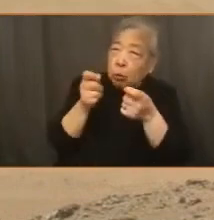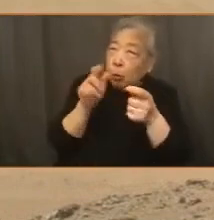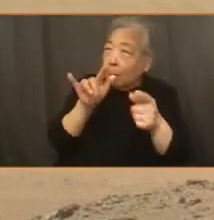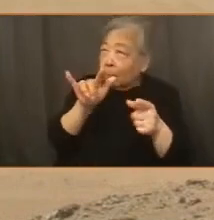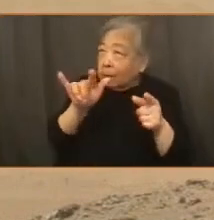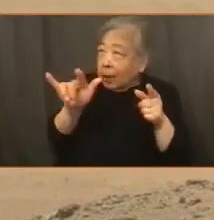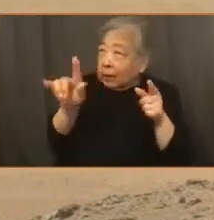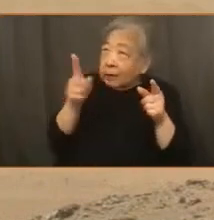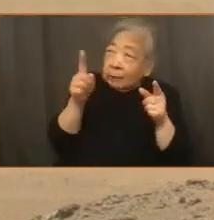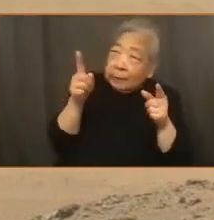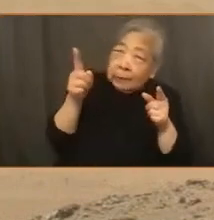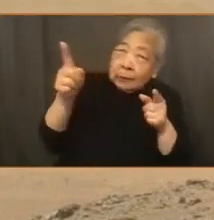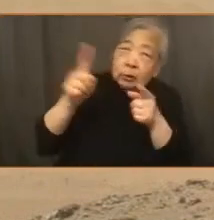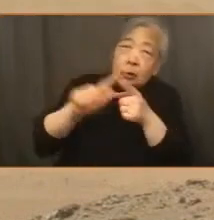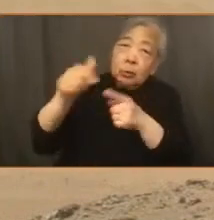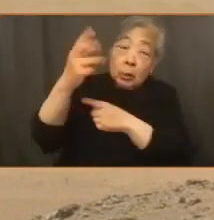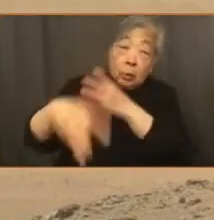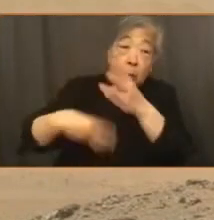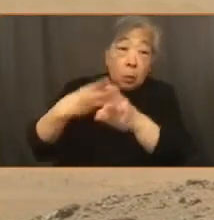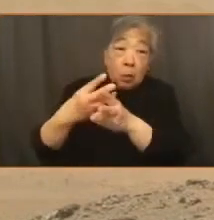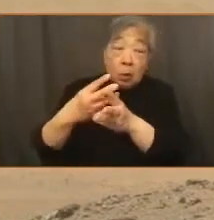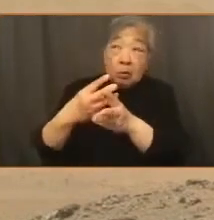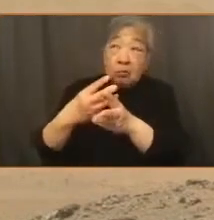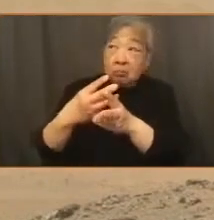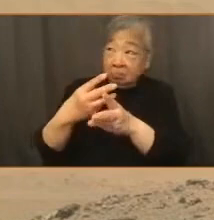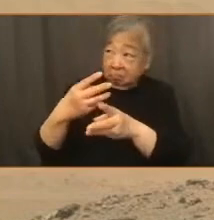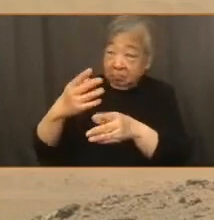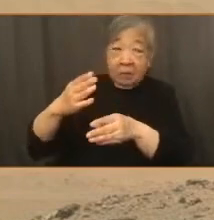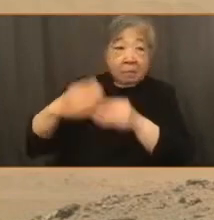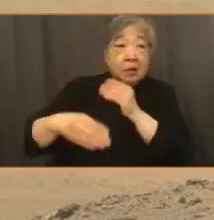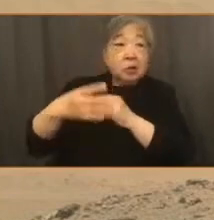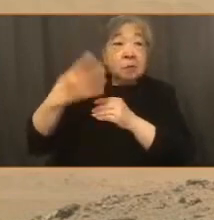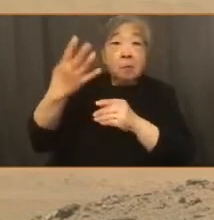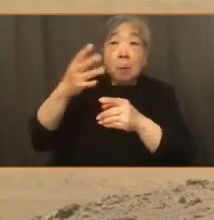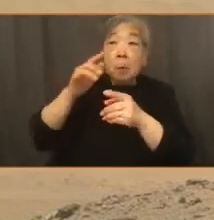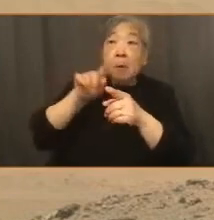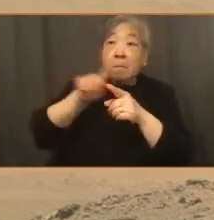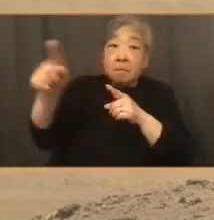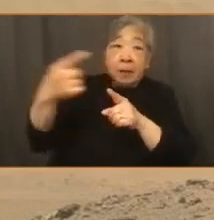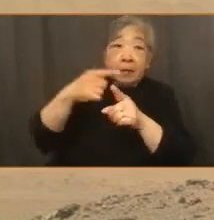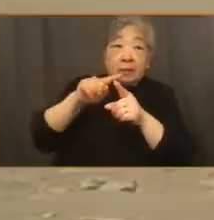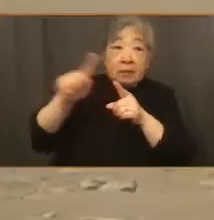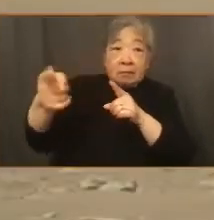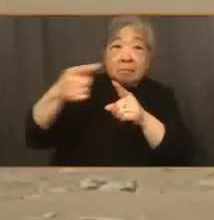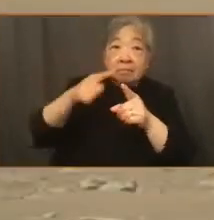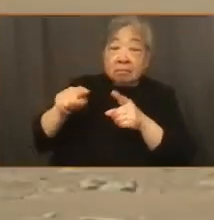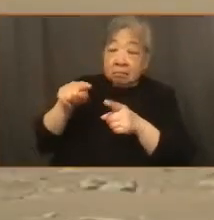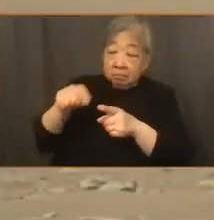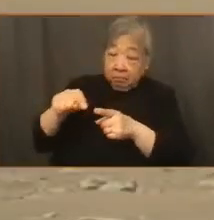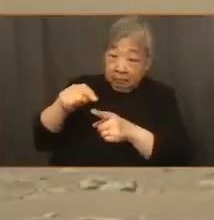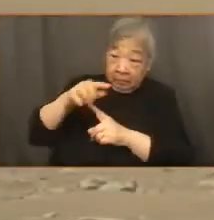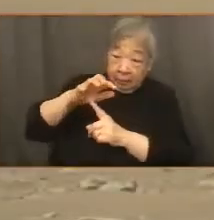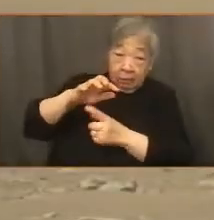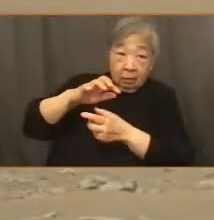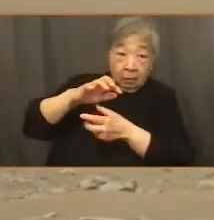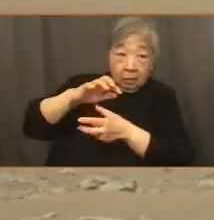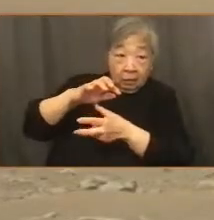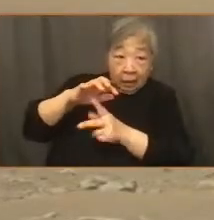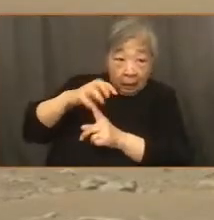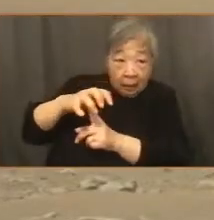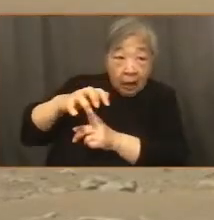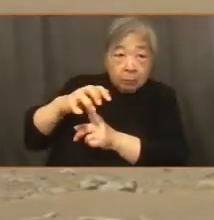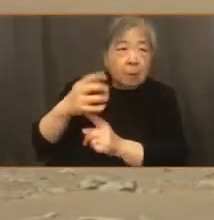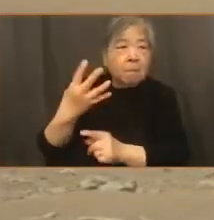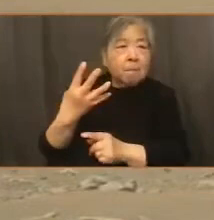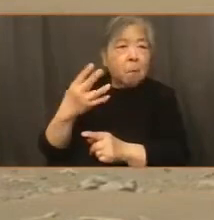Since then, it has completed 4 flights that have taken this 4-pound spacecraft higher, farther, and